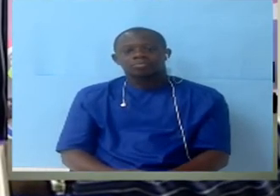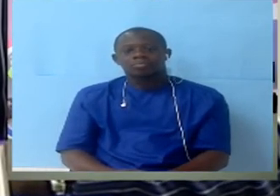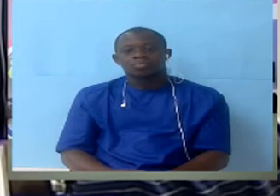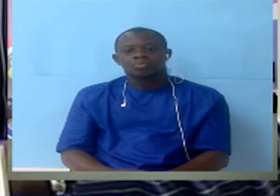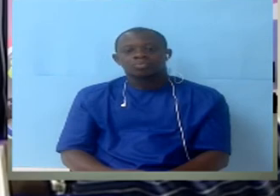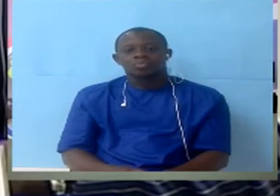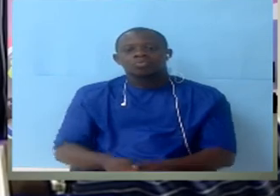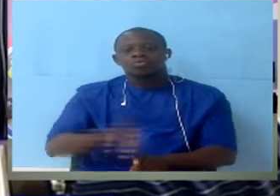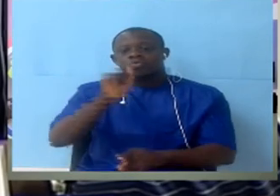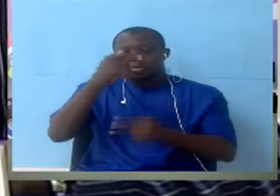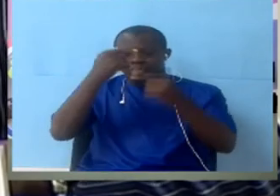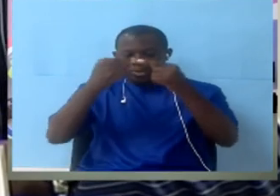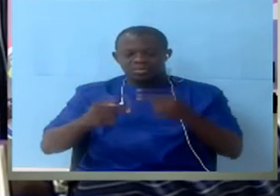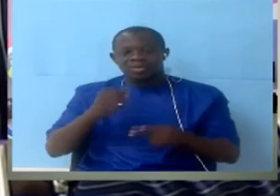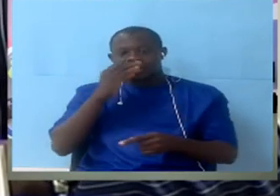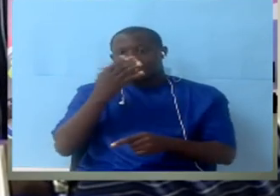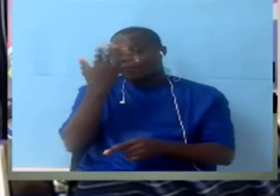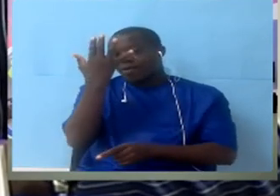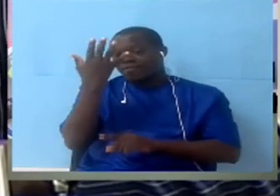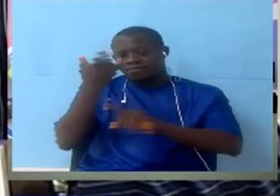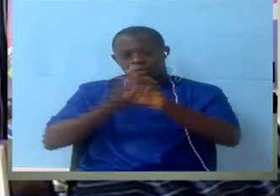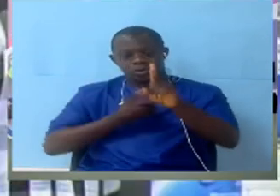for 5 months.